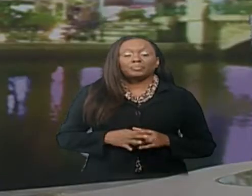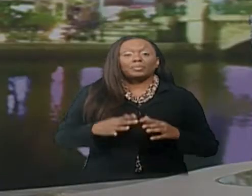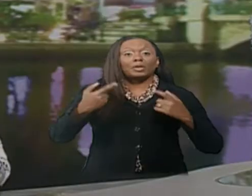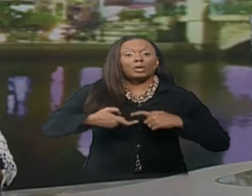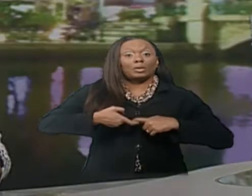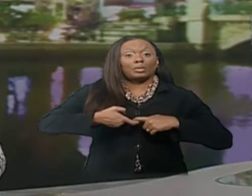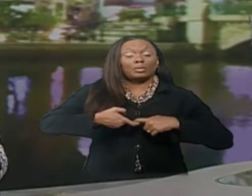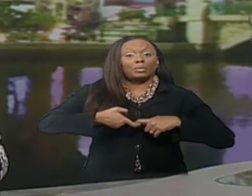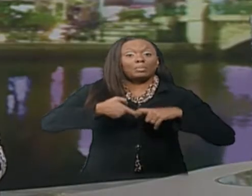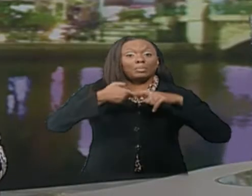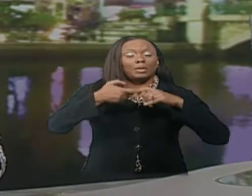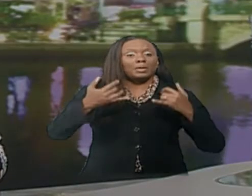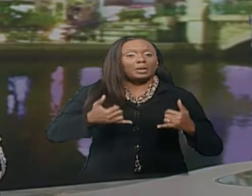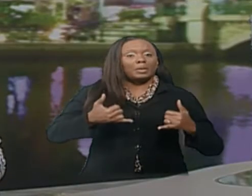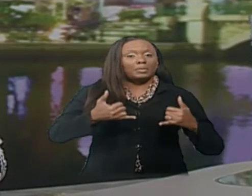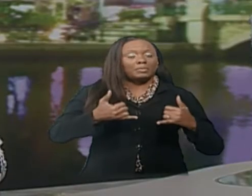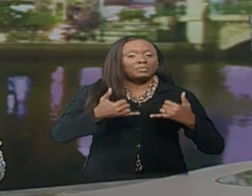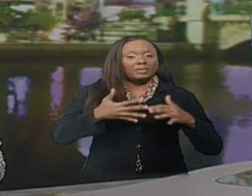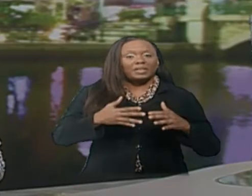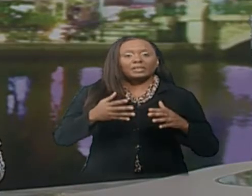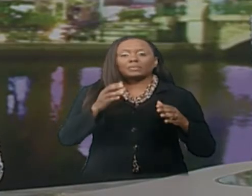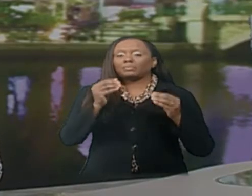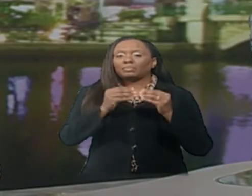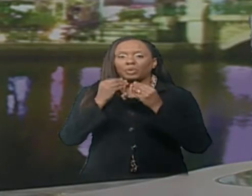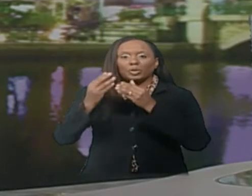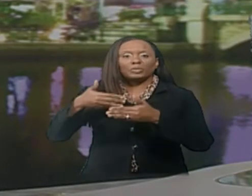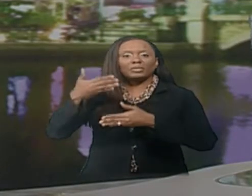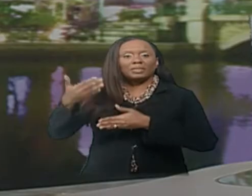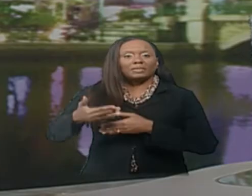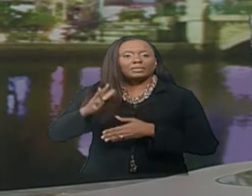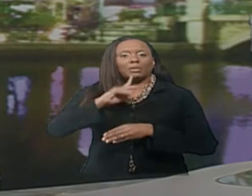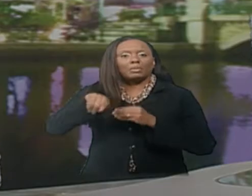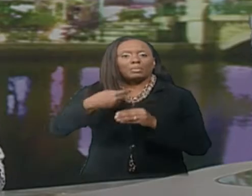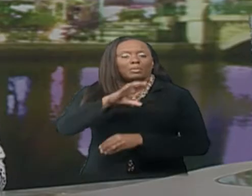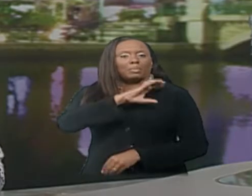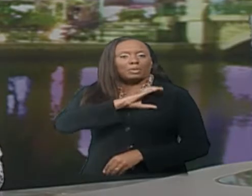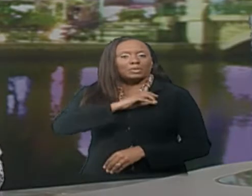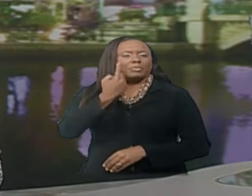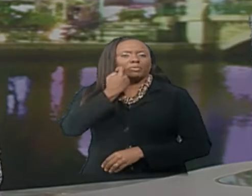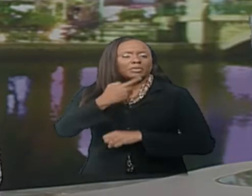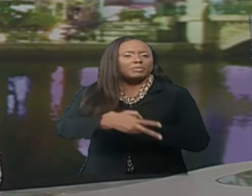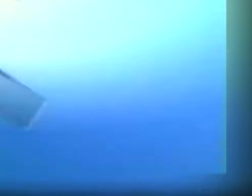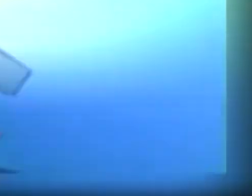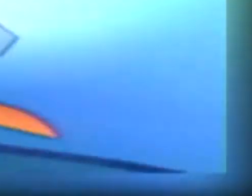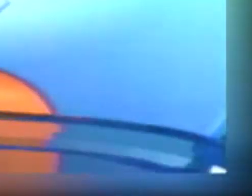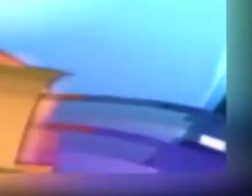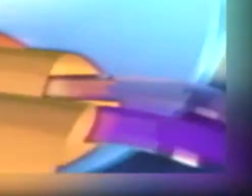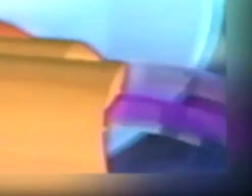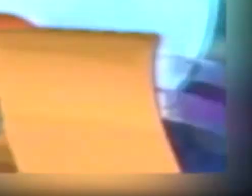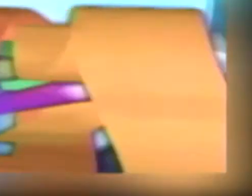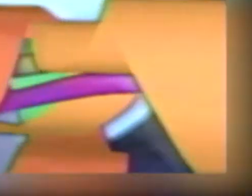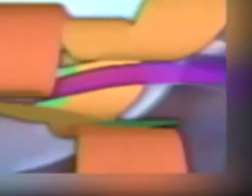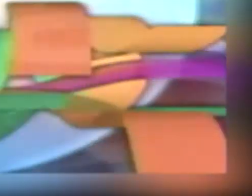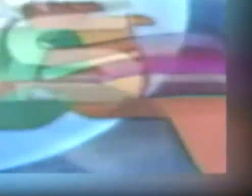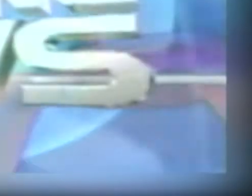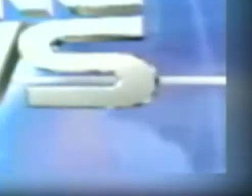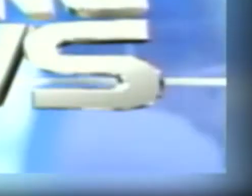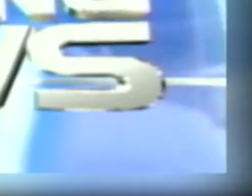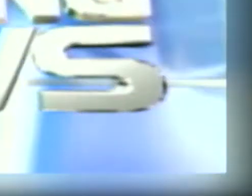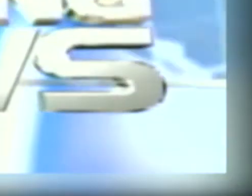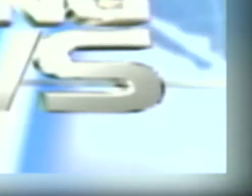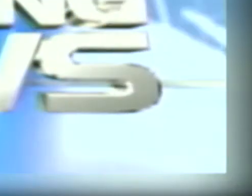while we're doing the individual education plan, that they are progressing, and many parents are quite happy with the progress that they are making. Some of our students were